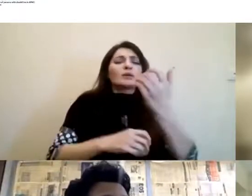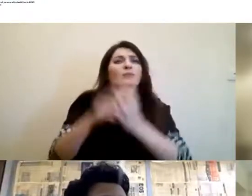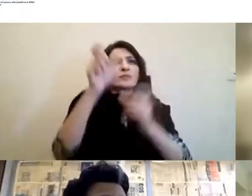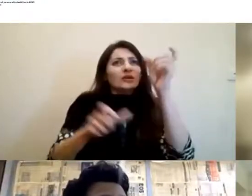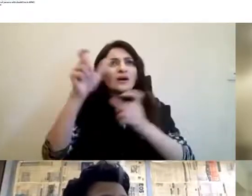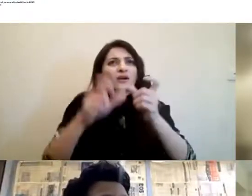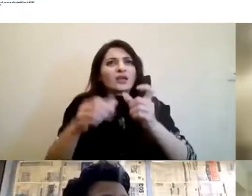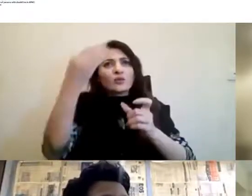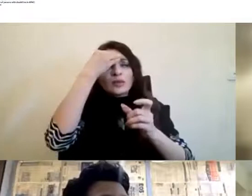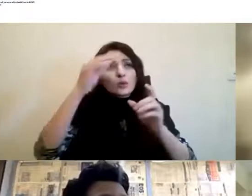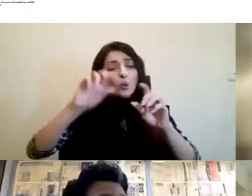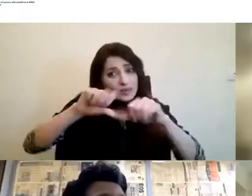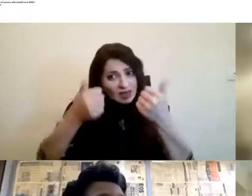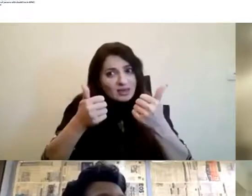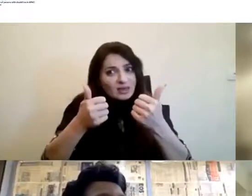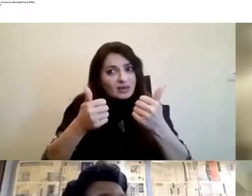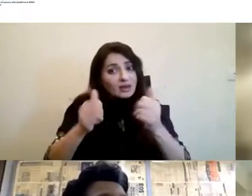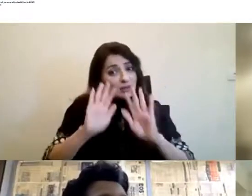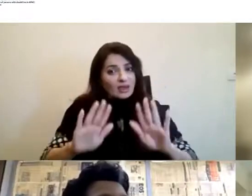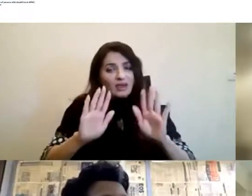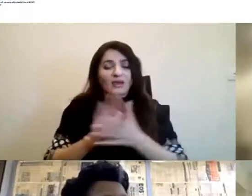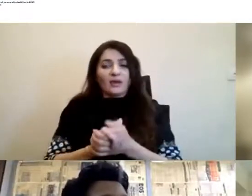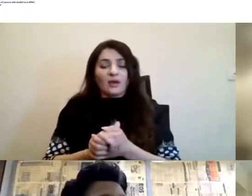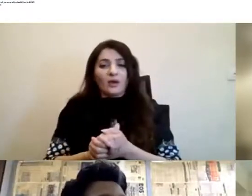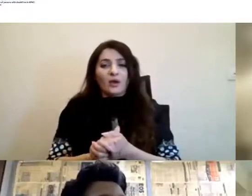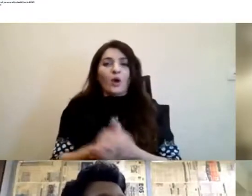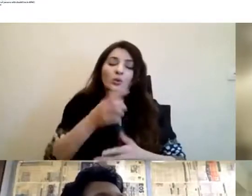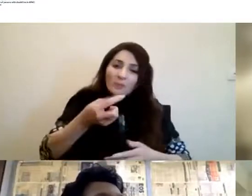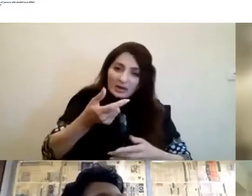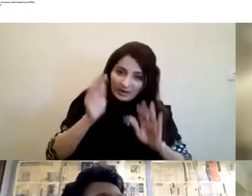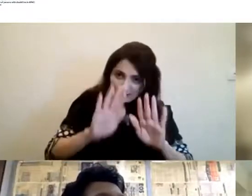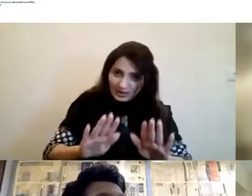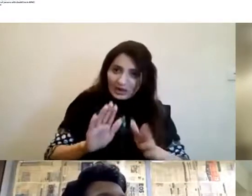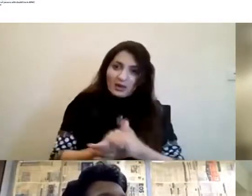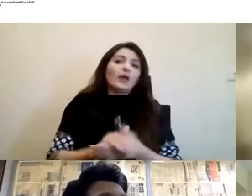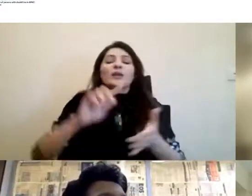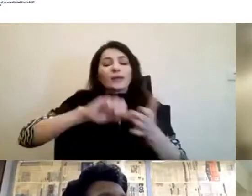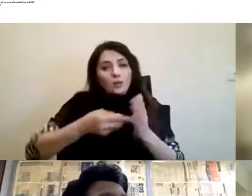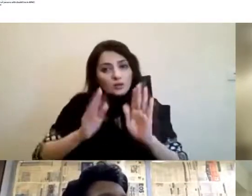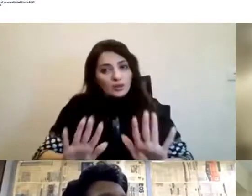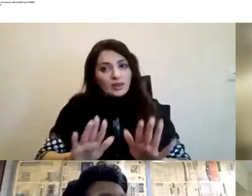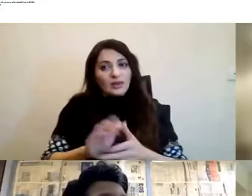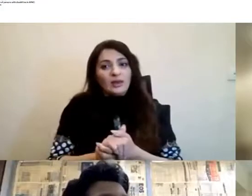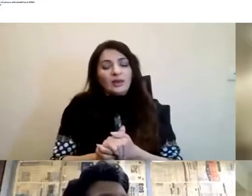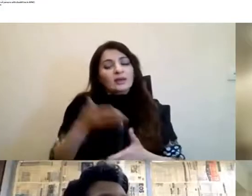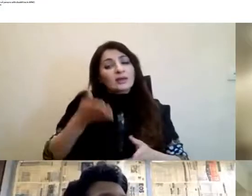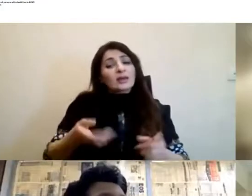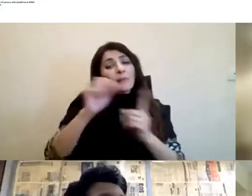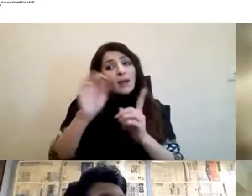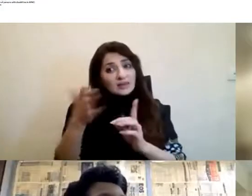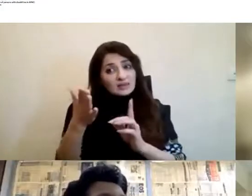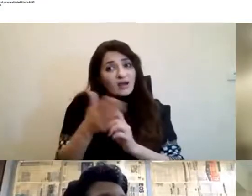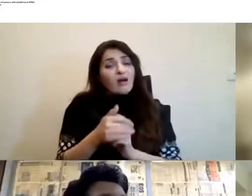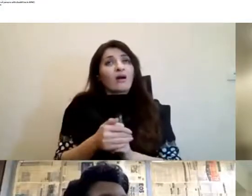disabilities. They have the investments, they have the proven business models. But if we talk about the countries like Pakistan, Sri Lanka,